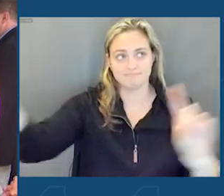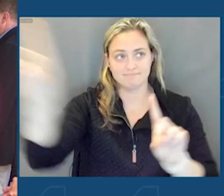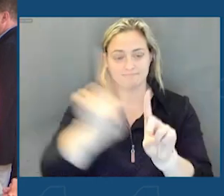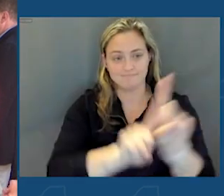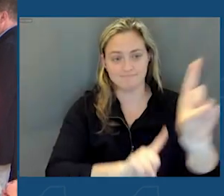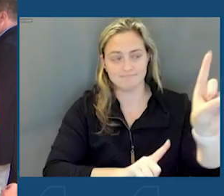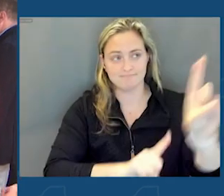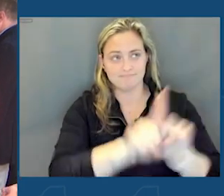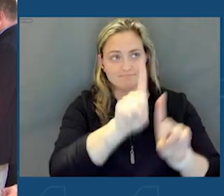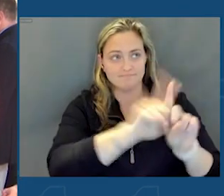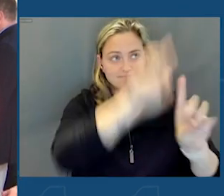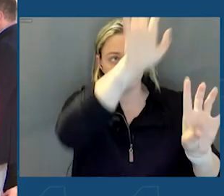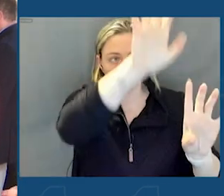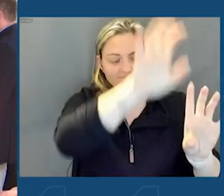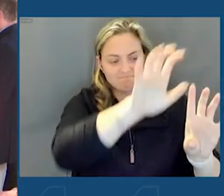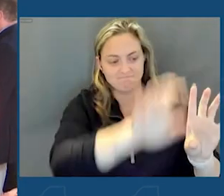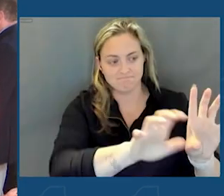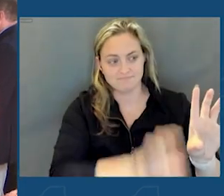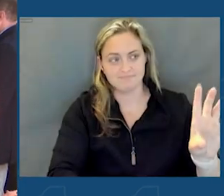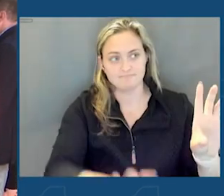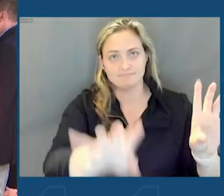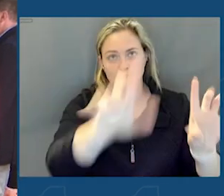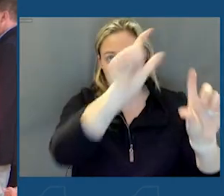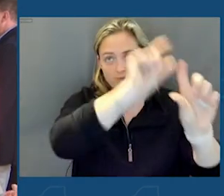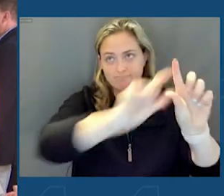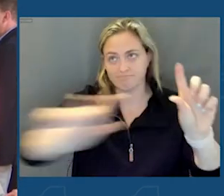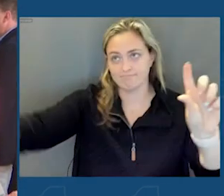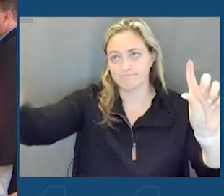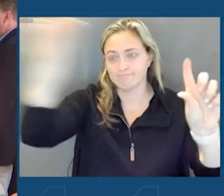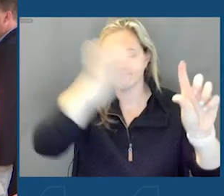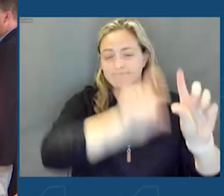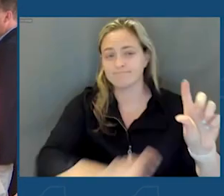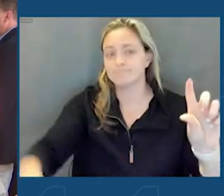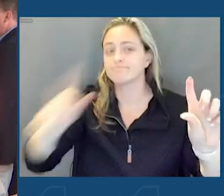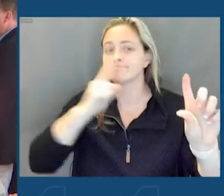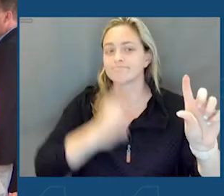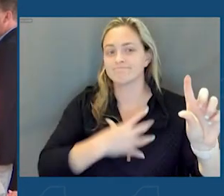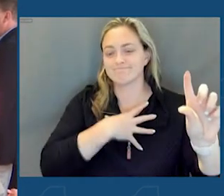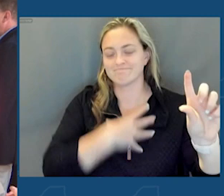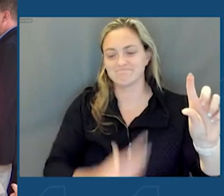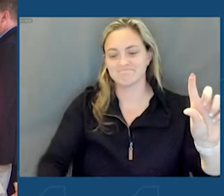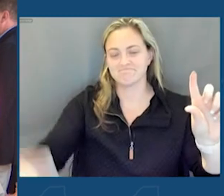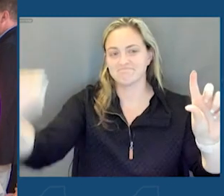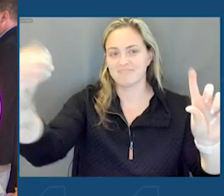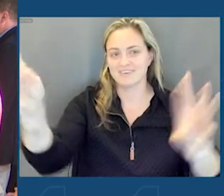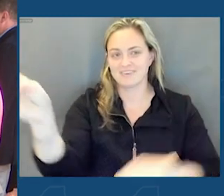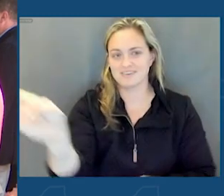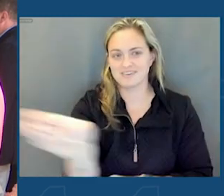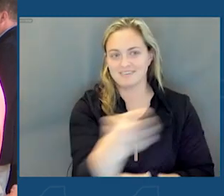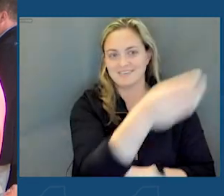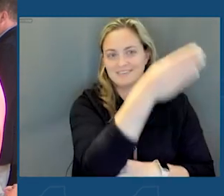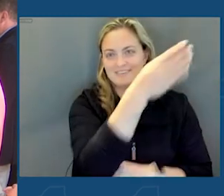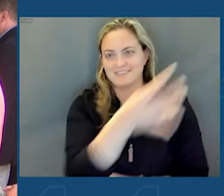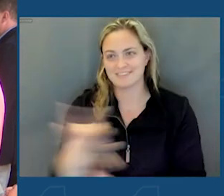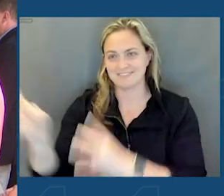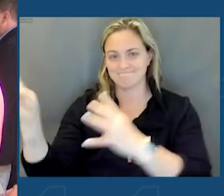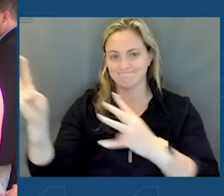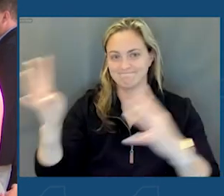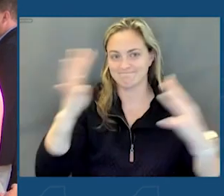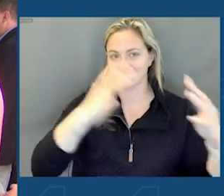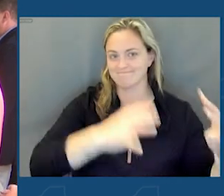gleaming, whose broad stripes and bright stars through the